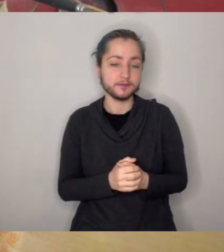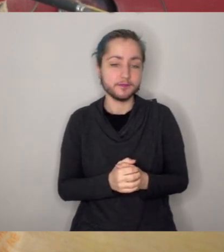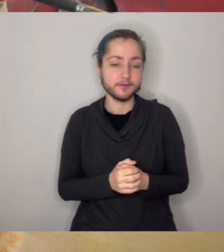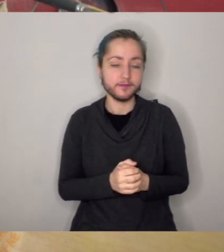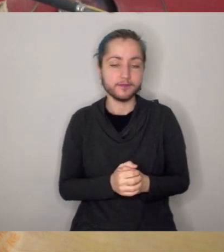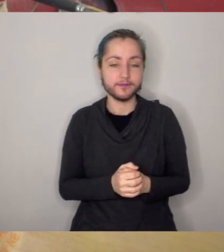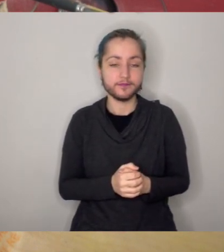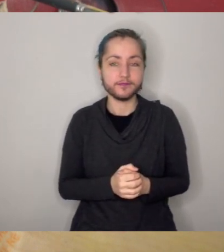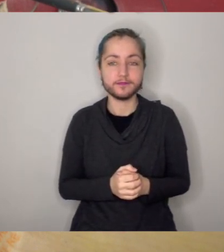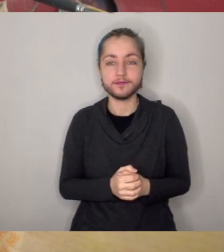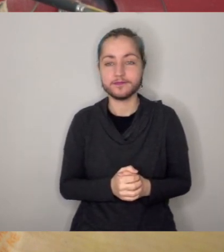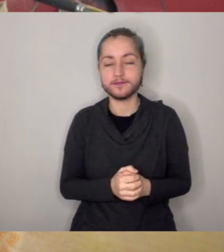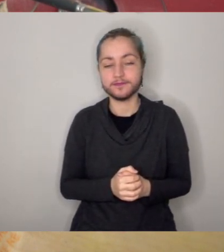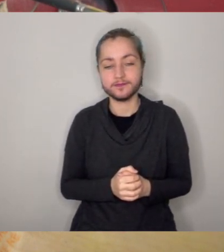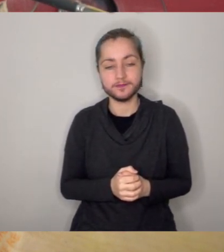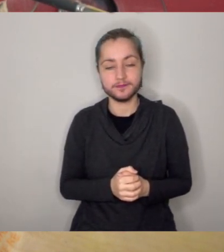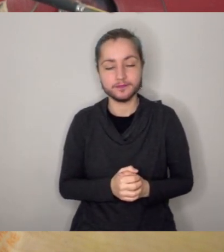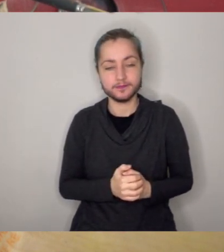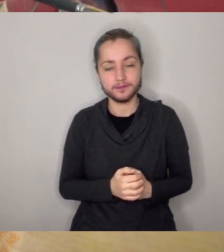is supposed to be doing.